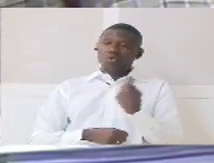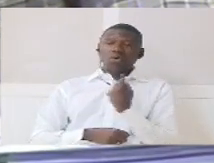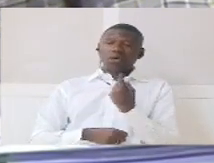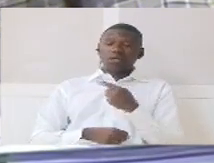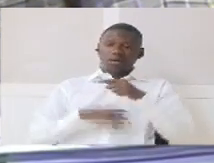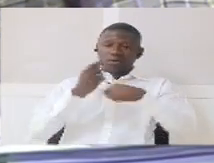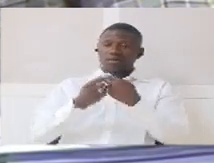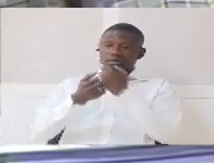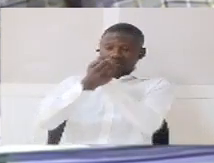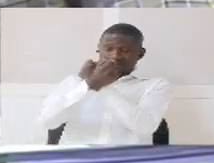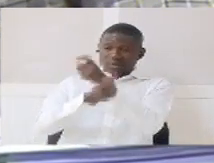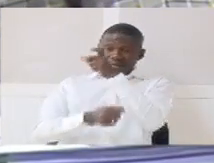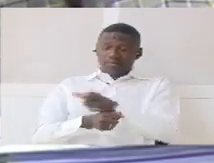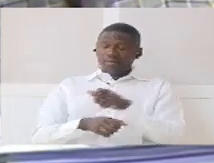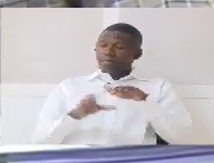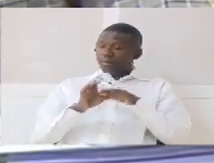prisoners.